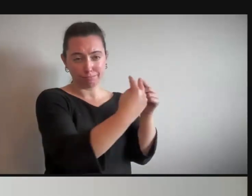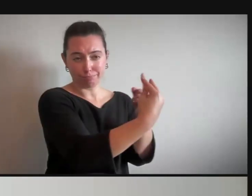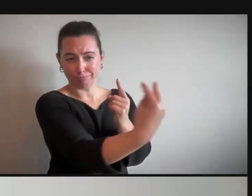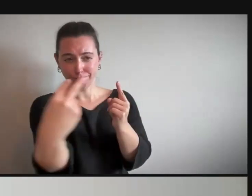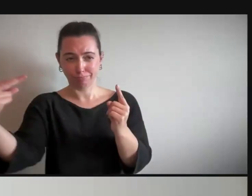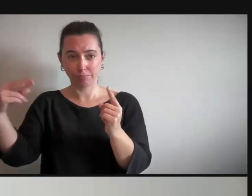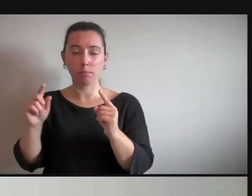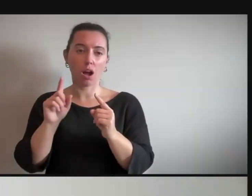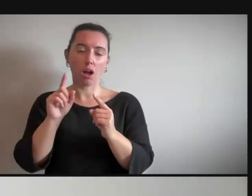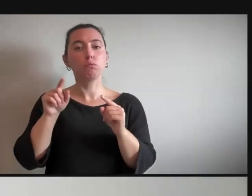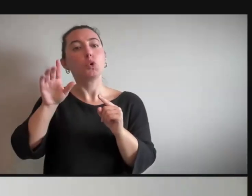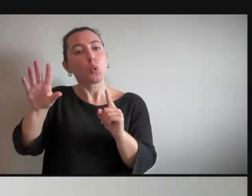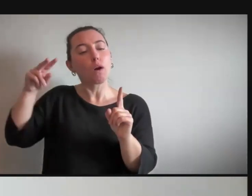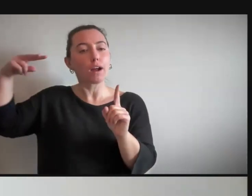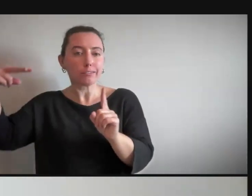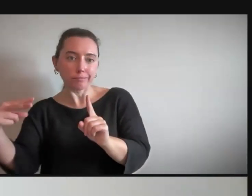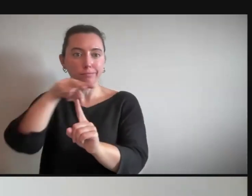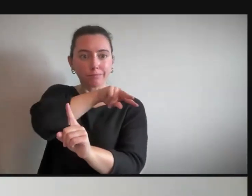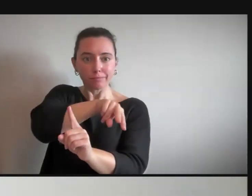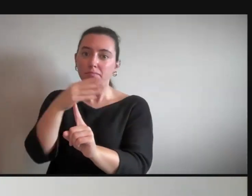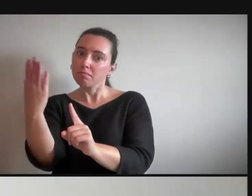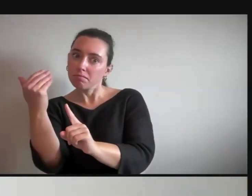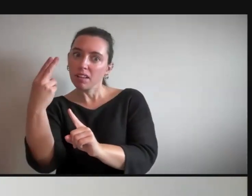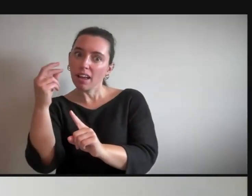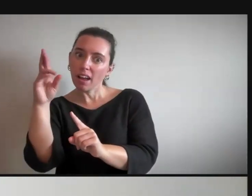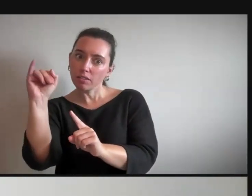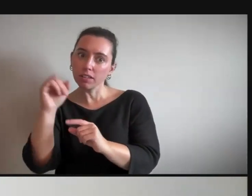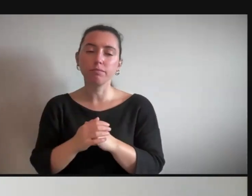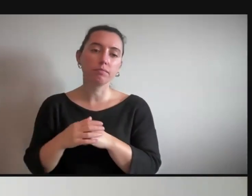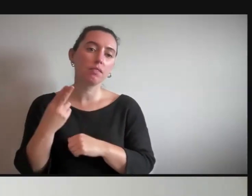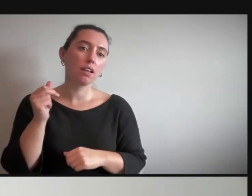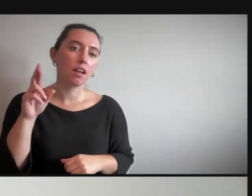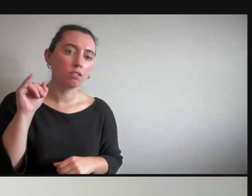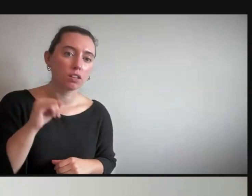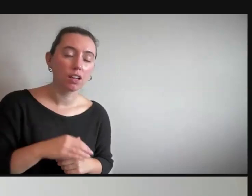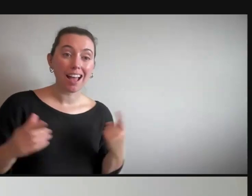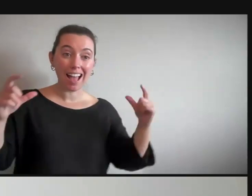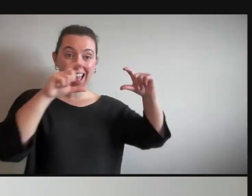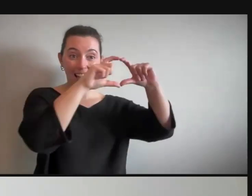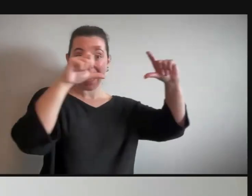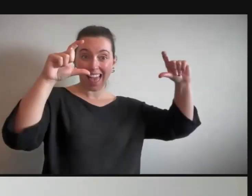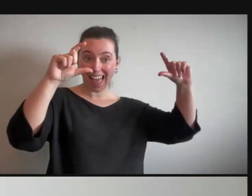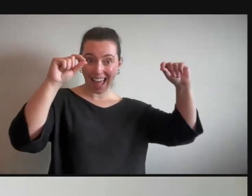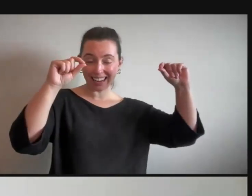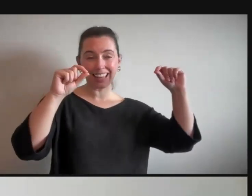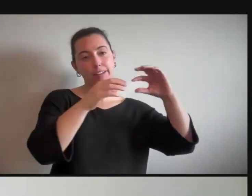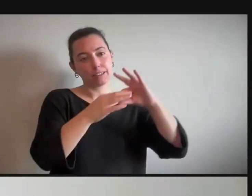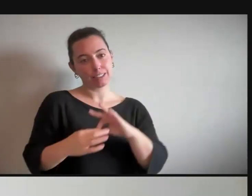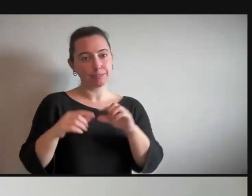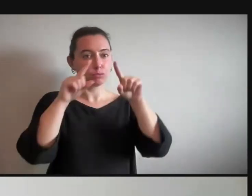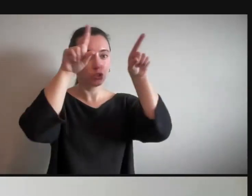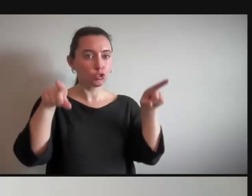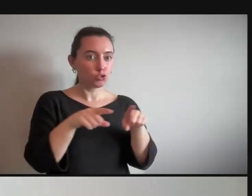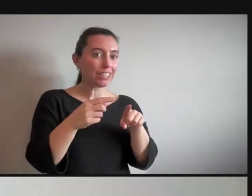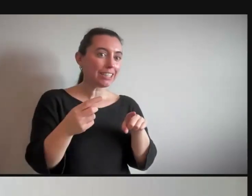example. As an example, you can test headings with the screen readers in the mobile apps,